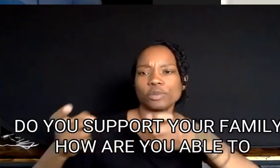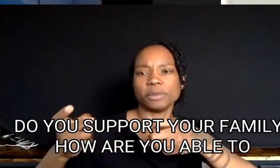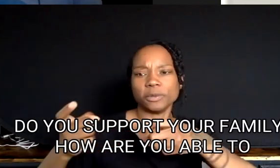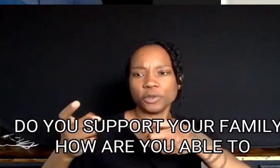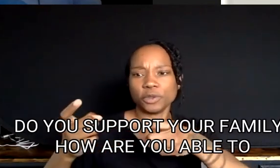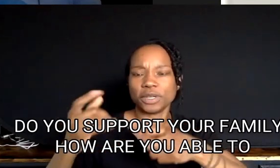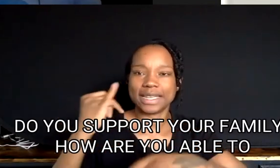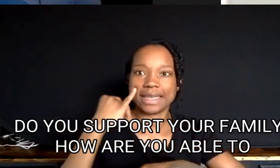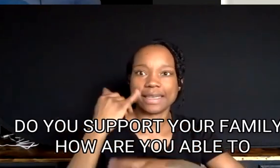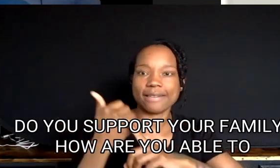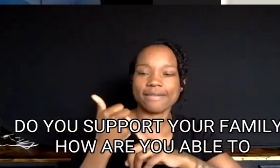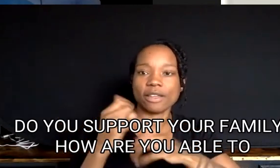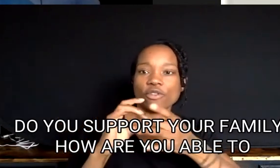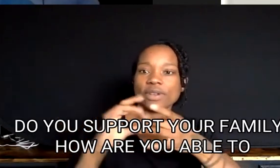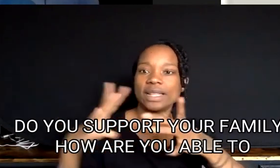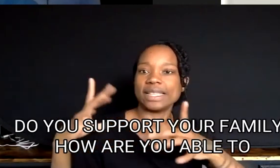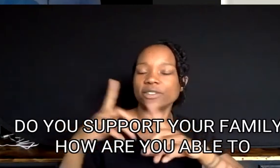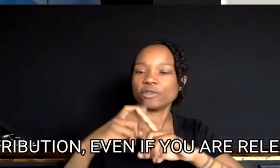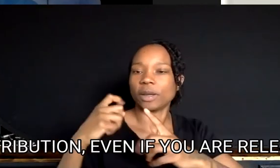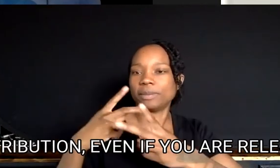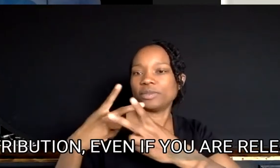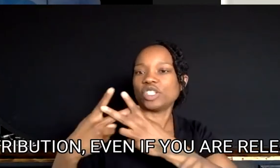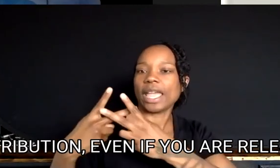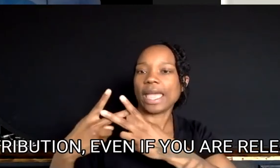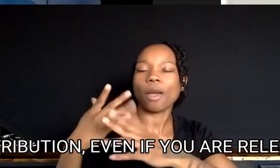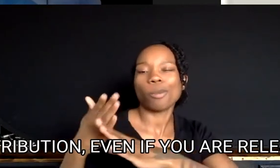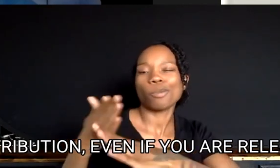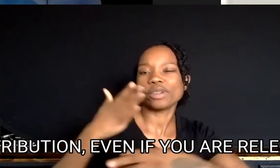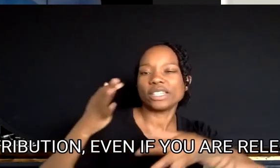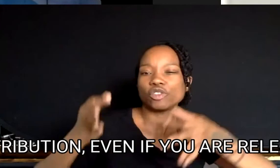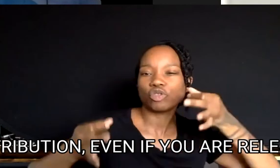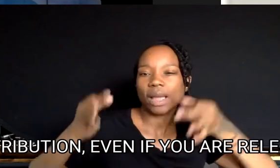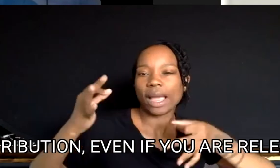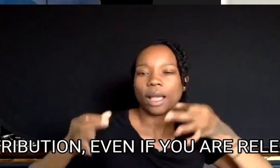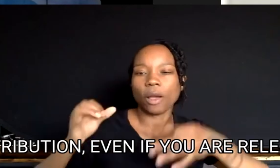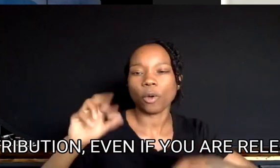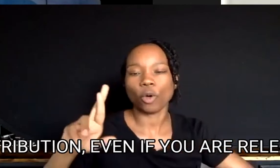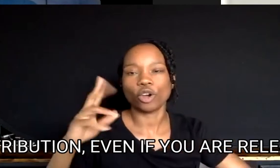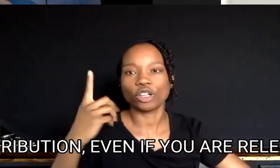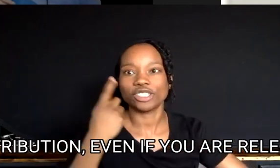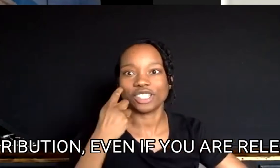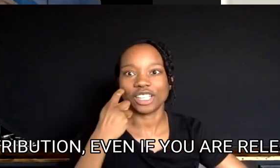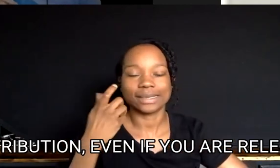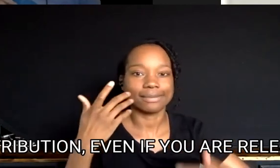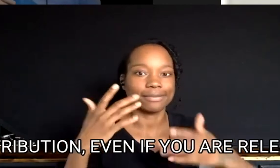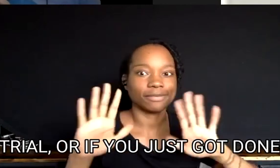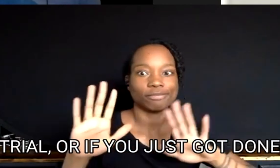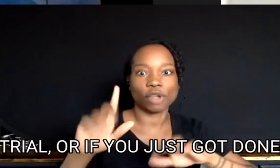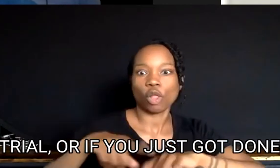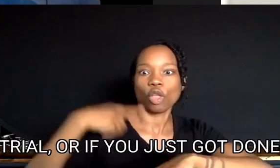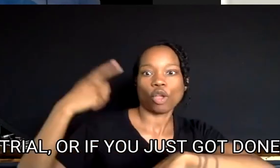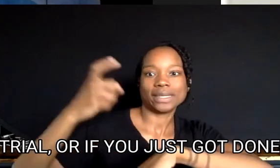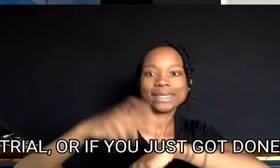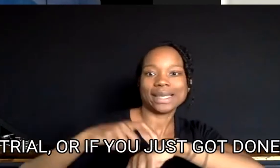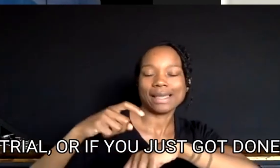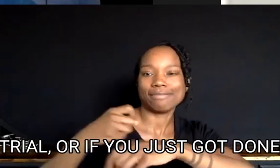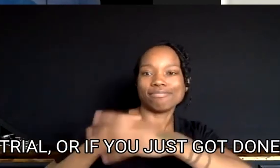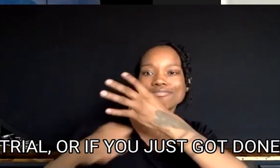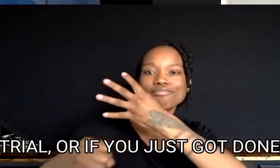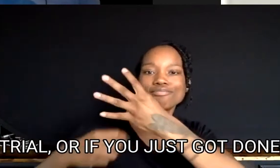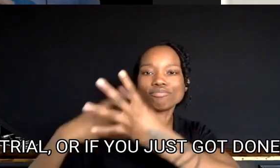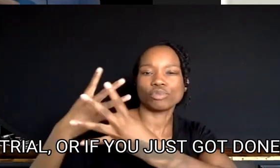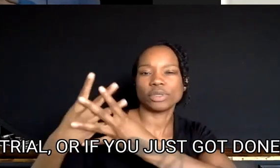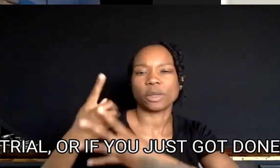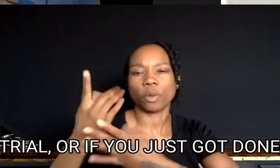if you're released from jail pretrial, or if you've just got done doing a long sentence in prison? One of the things you want to be able to do is